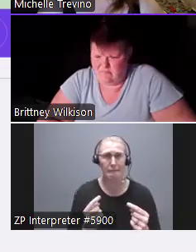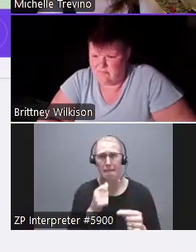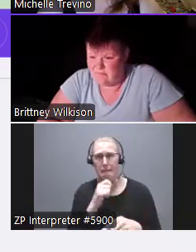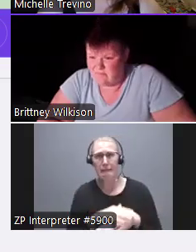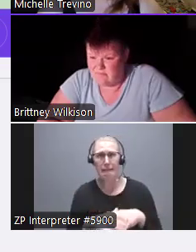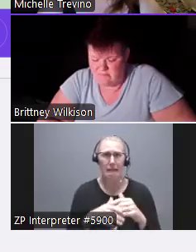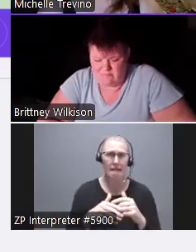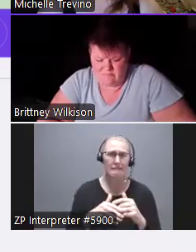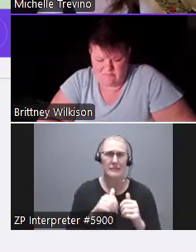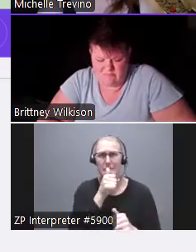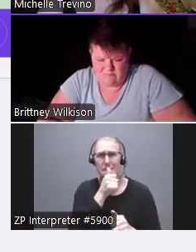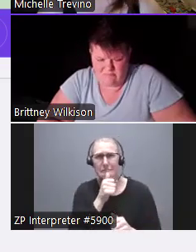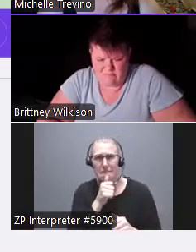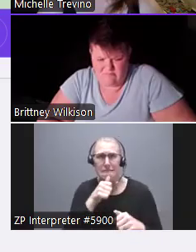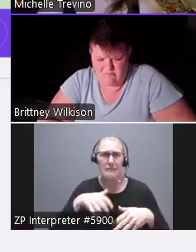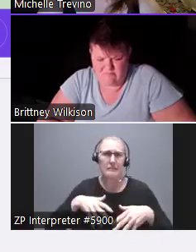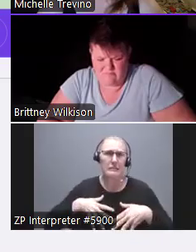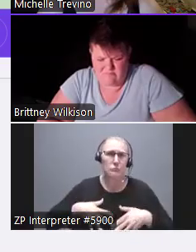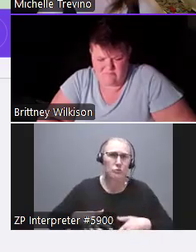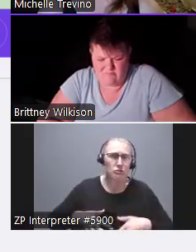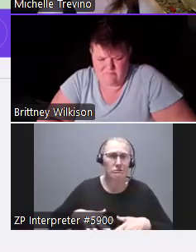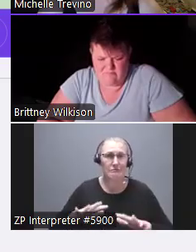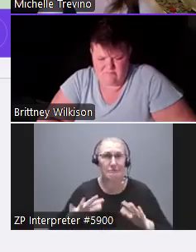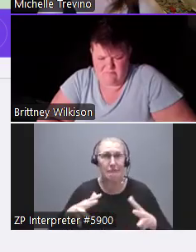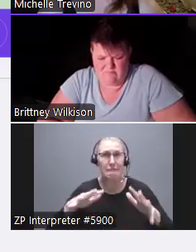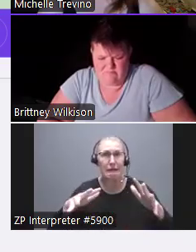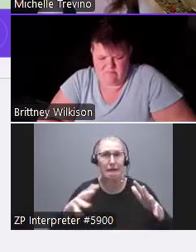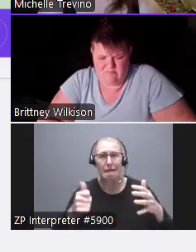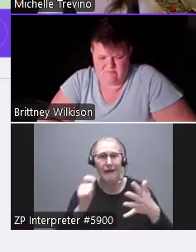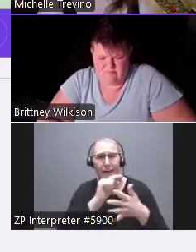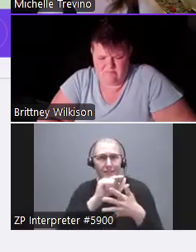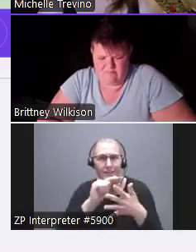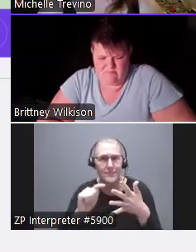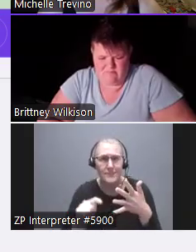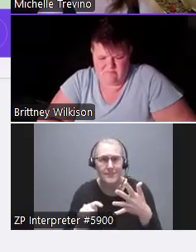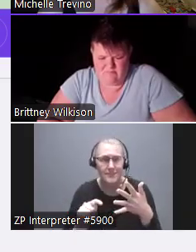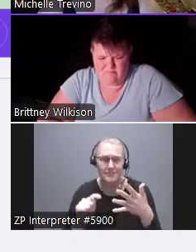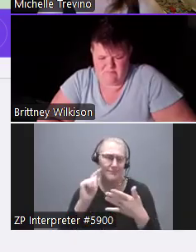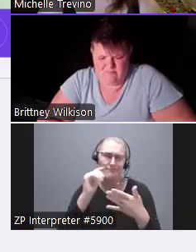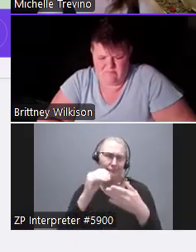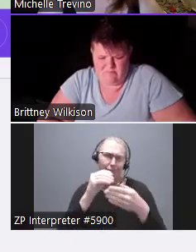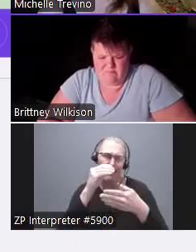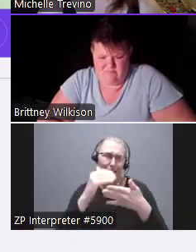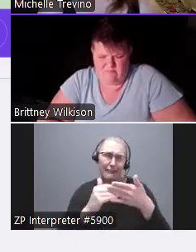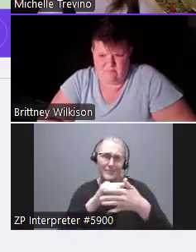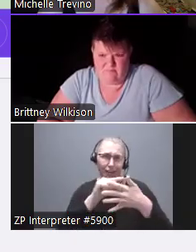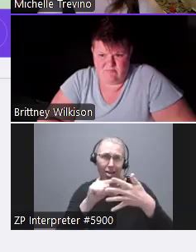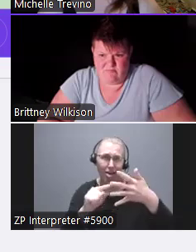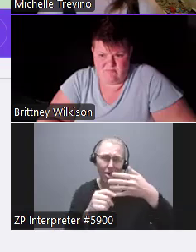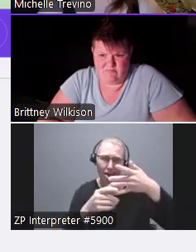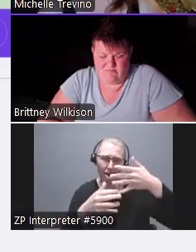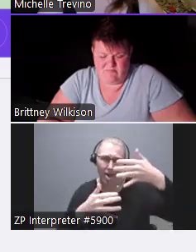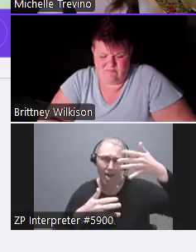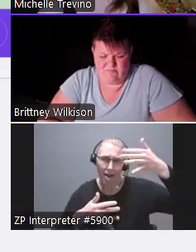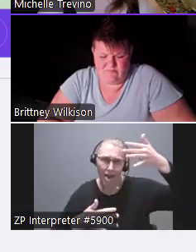depression, anxiety, any of those things, the list goes on so long as to